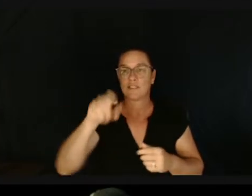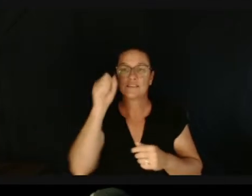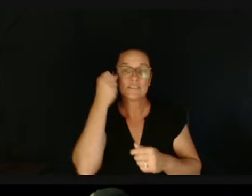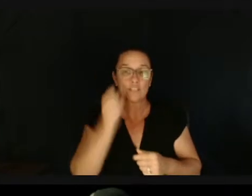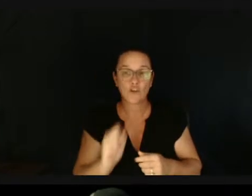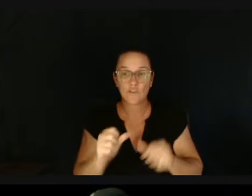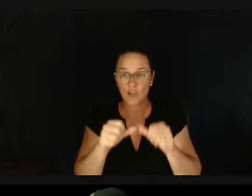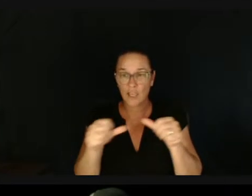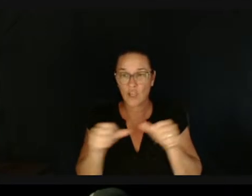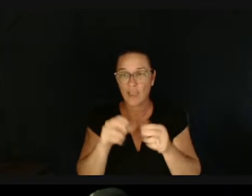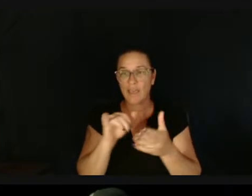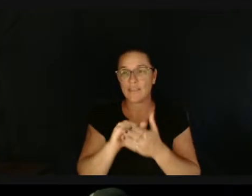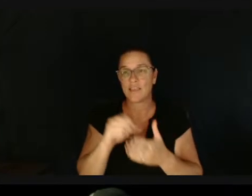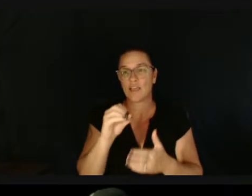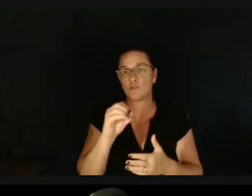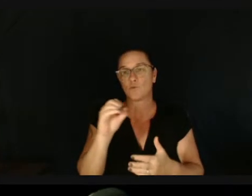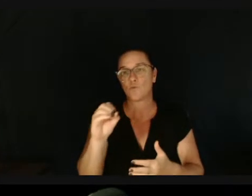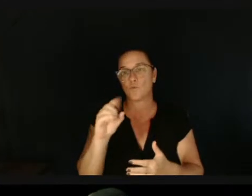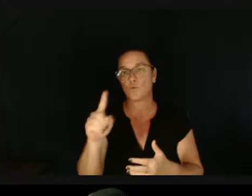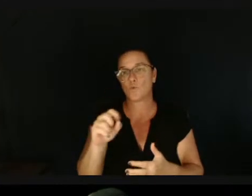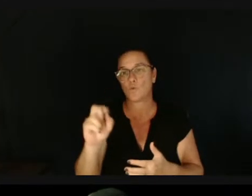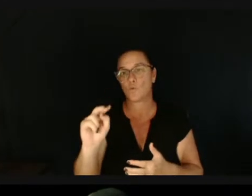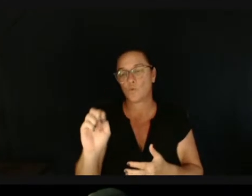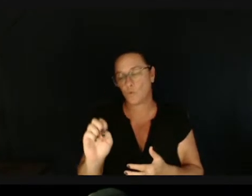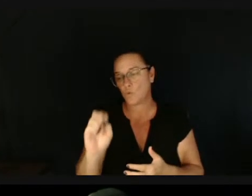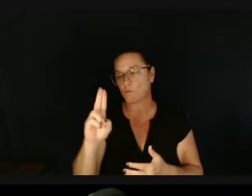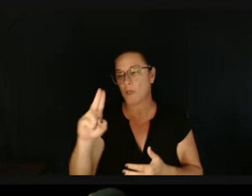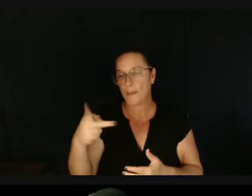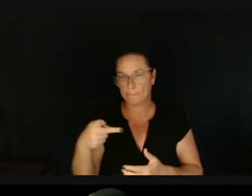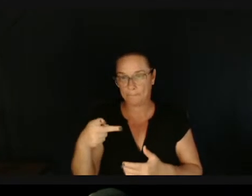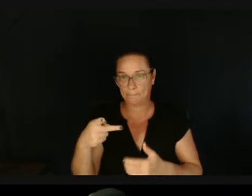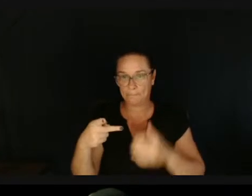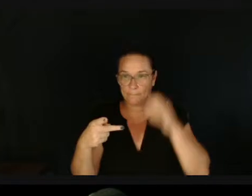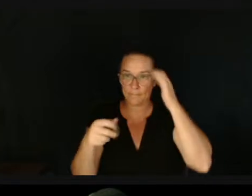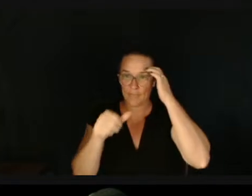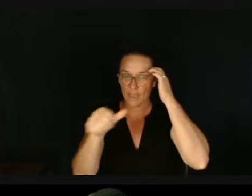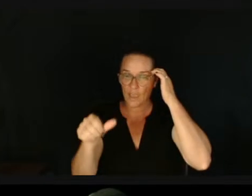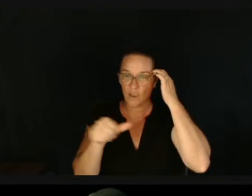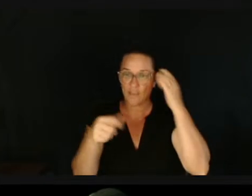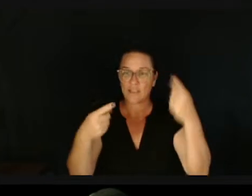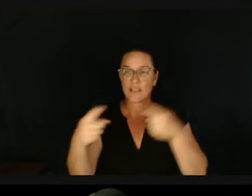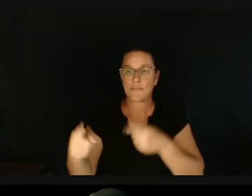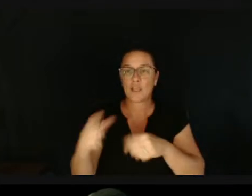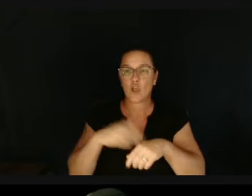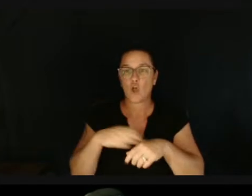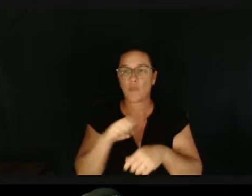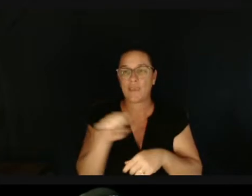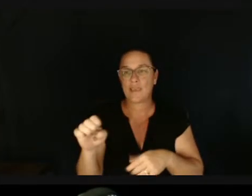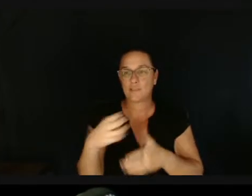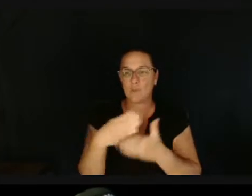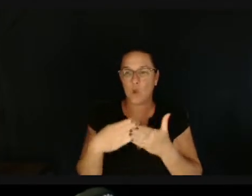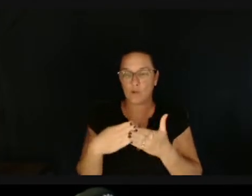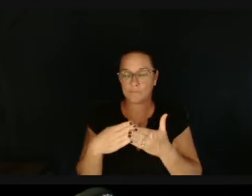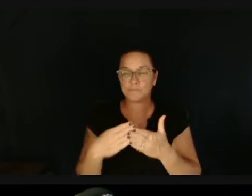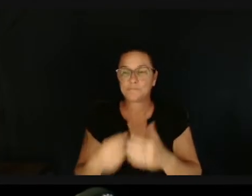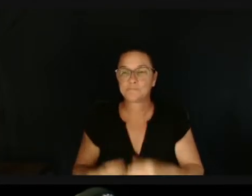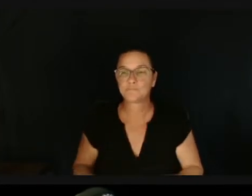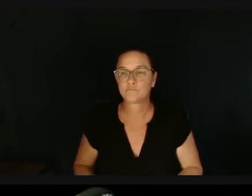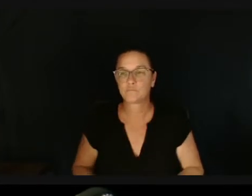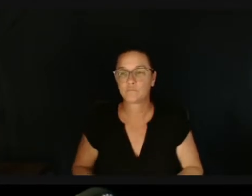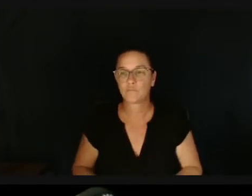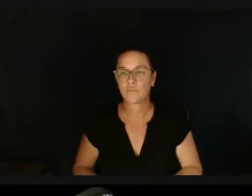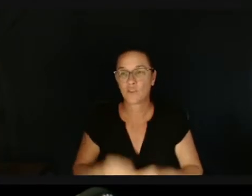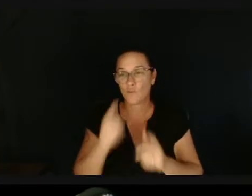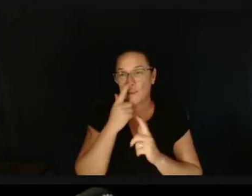the ooze-ups that have occurred here on the eastern part of the caldera floor. So what's really